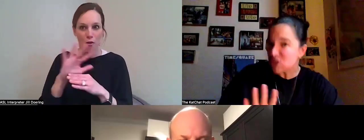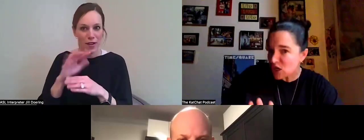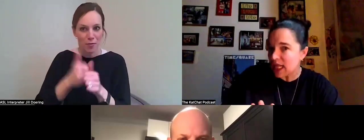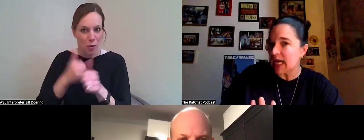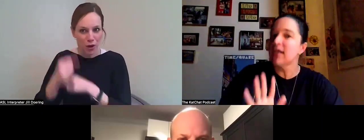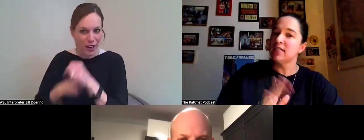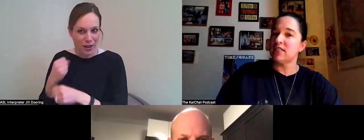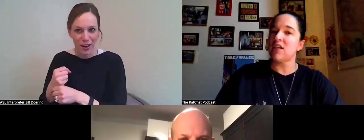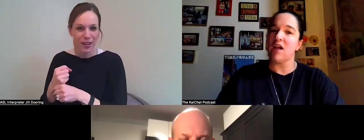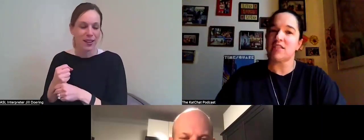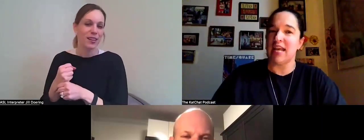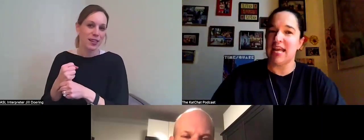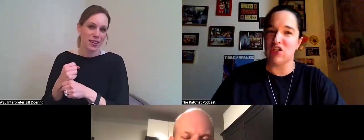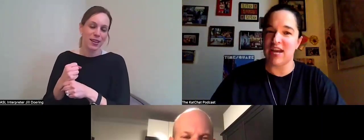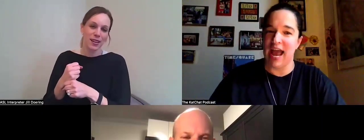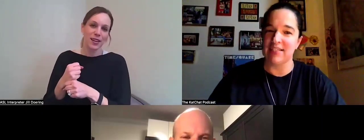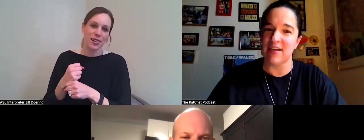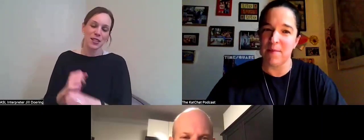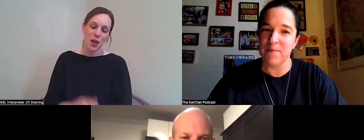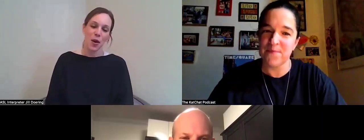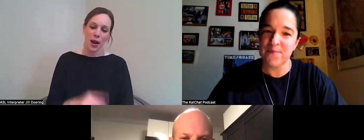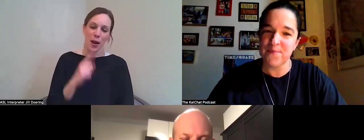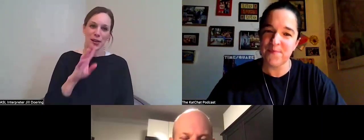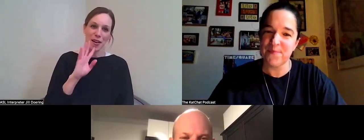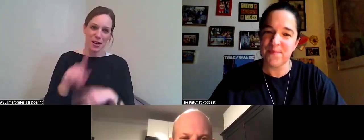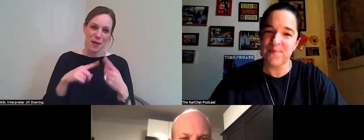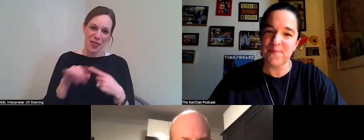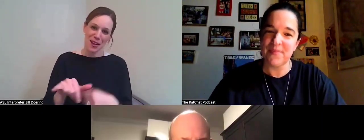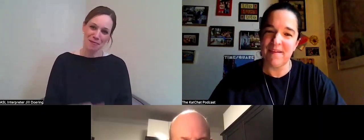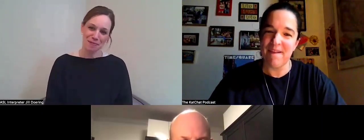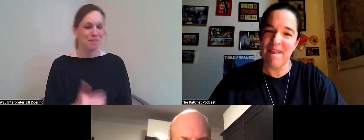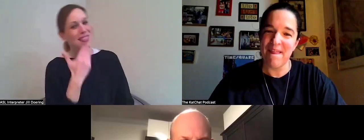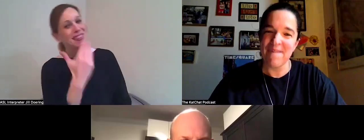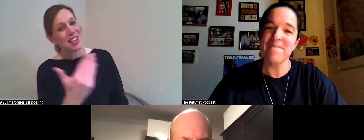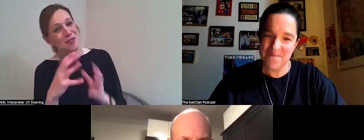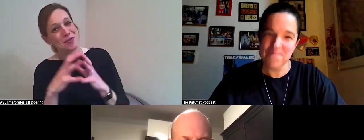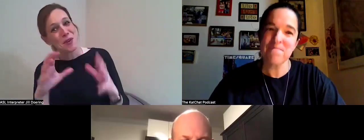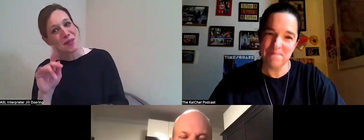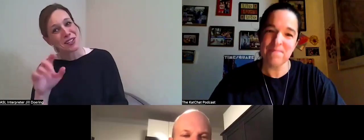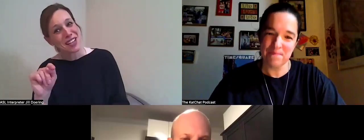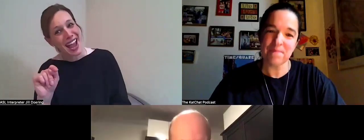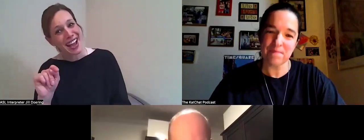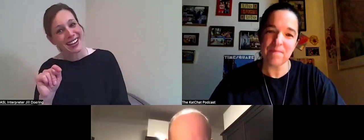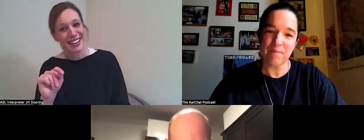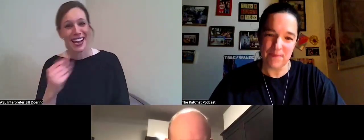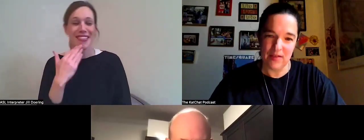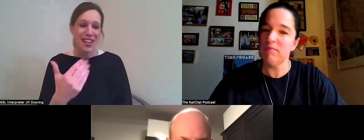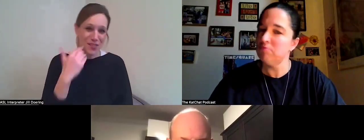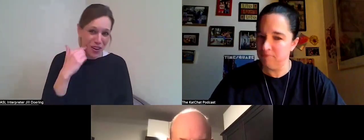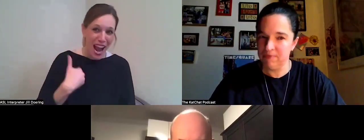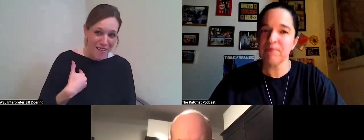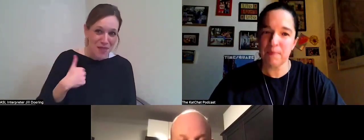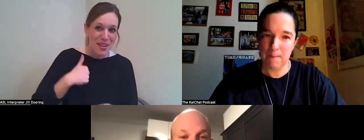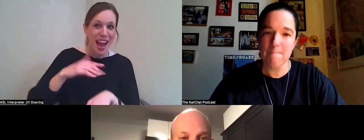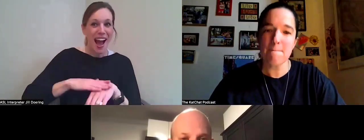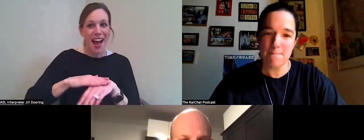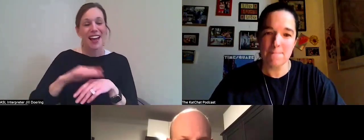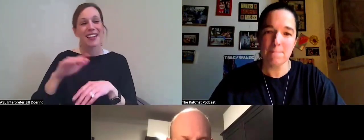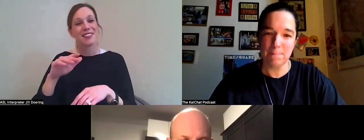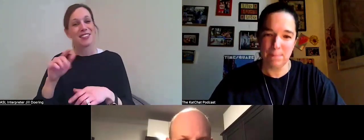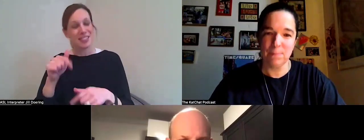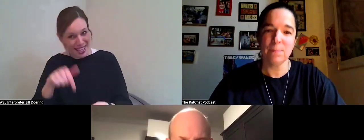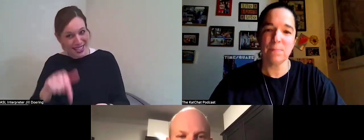we individually discussed in here tonight. Oh, thank you so much, Kat. And thanks for having me on the show. And I hope